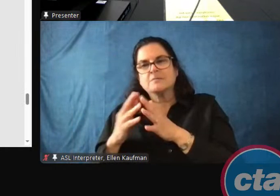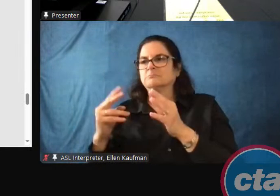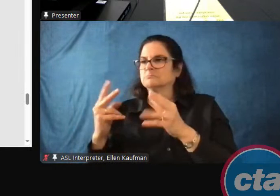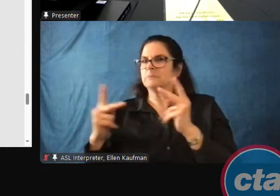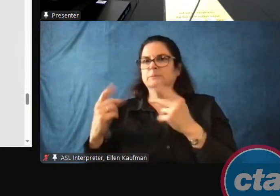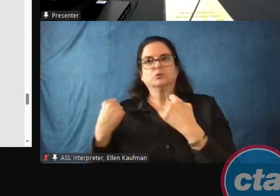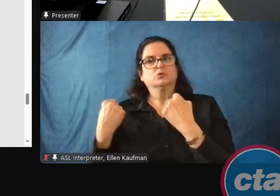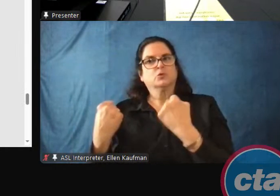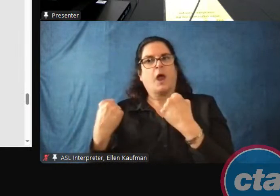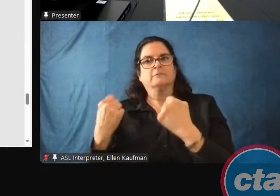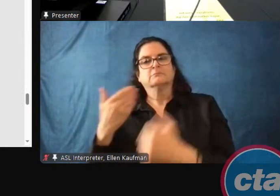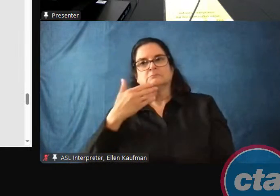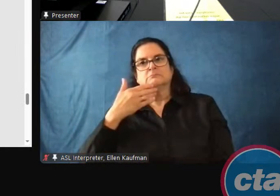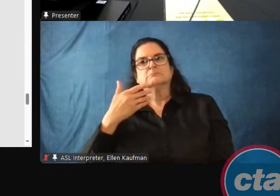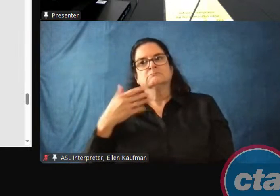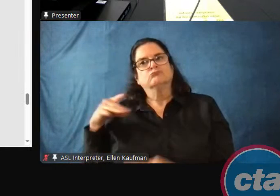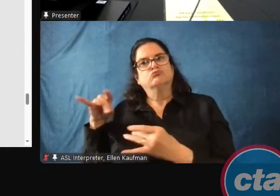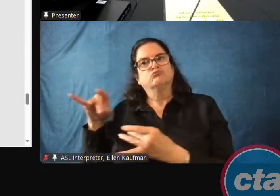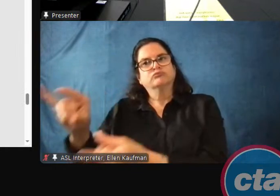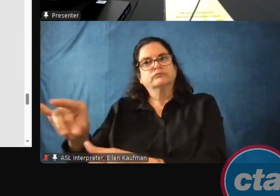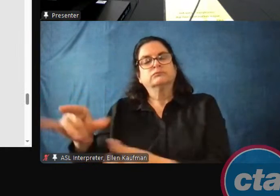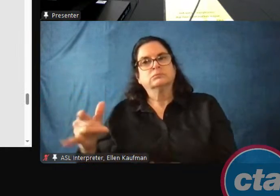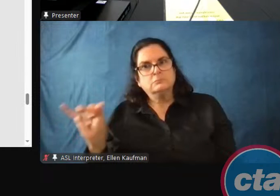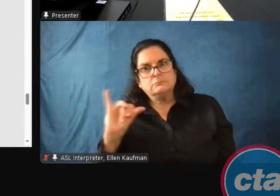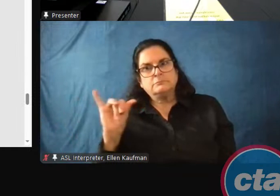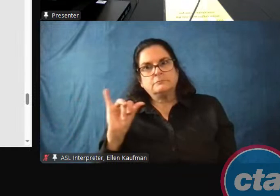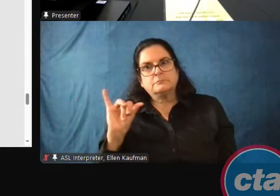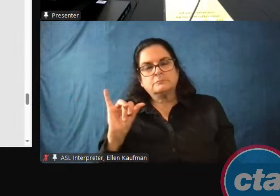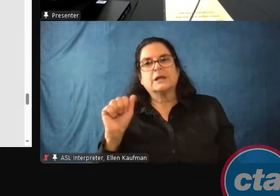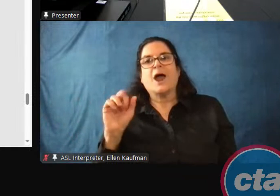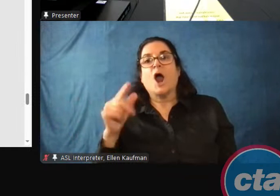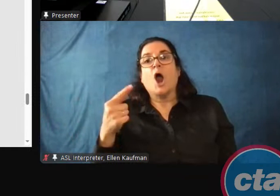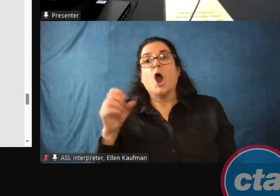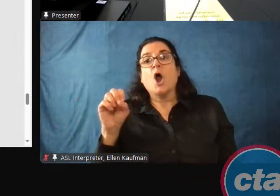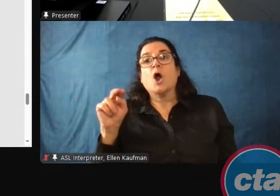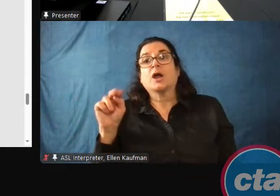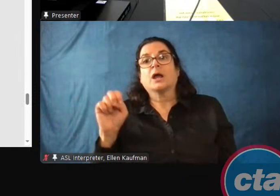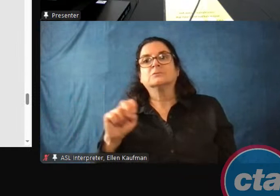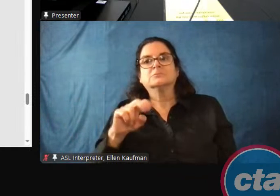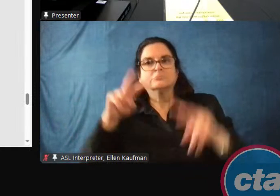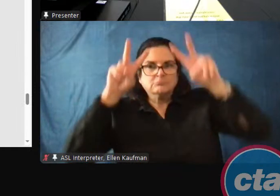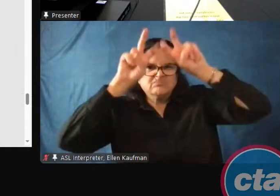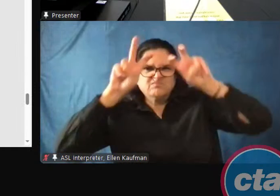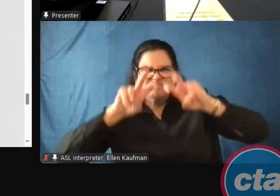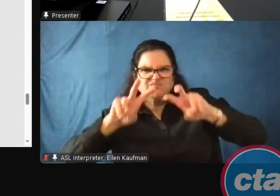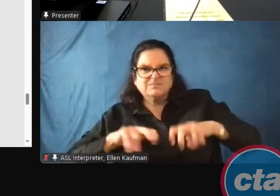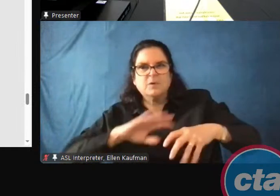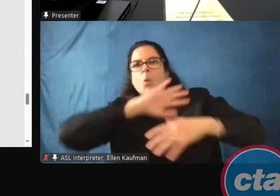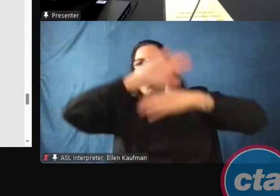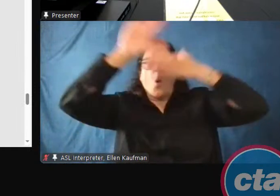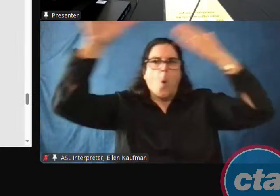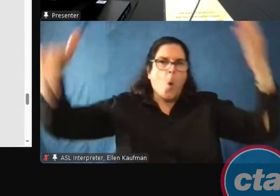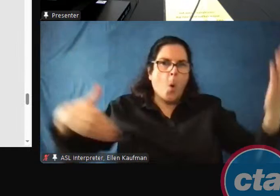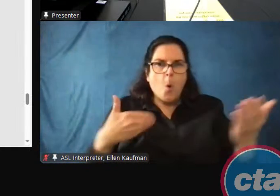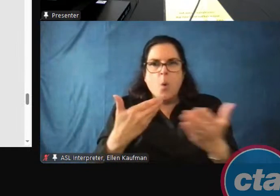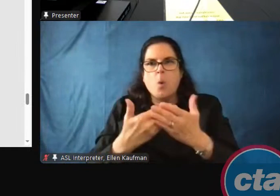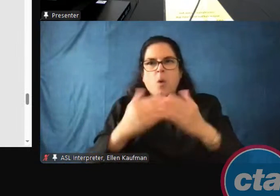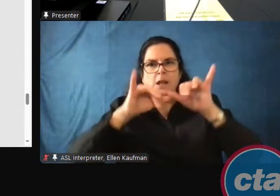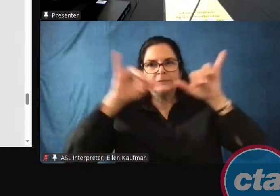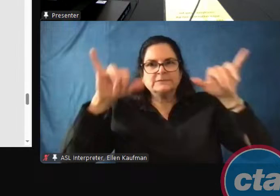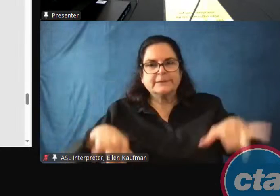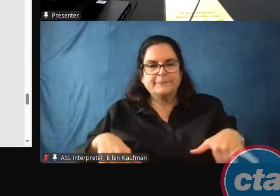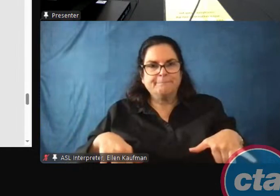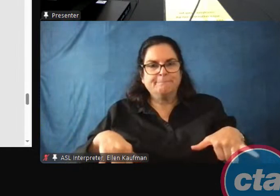They don't just say, this is transit. They're able to look at how the system would function as a whole if you invest in transit. And the other piece of